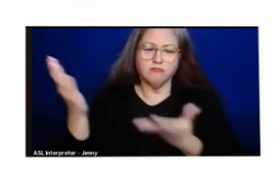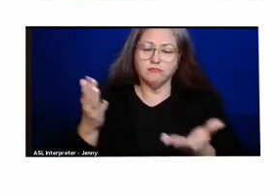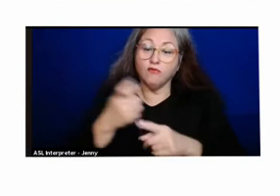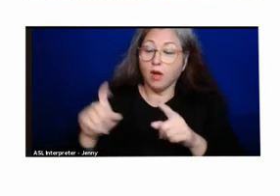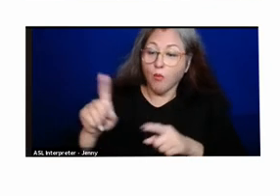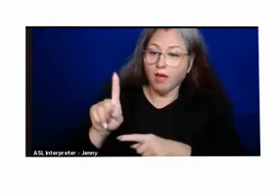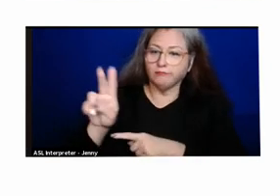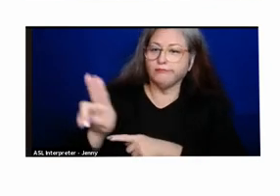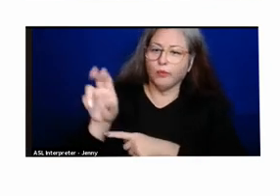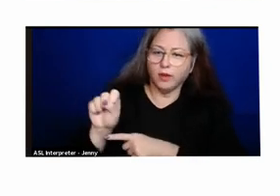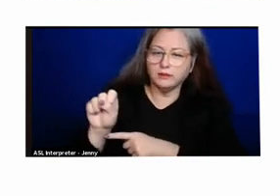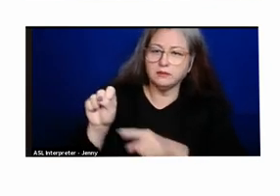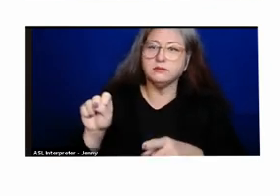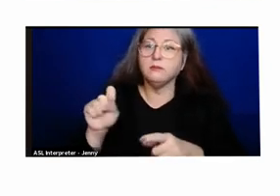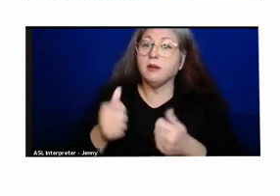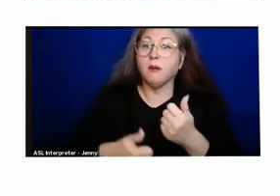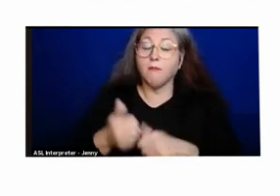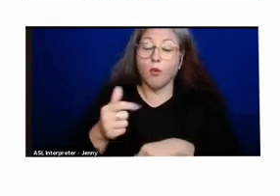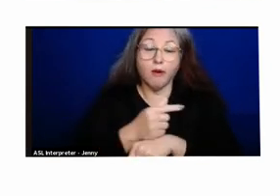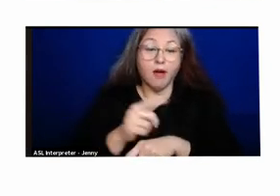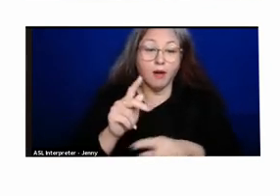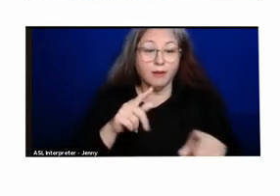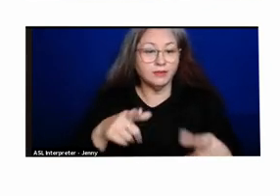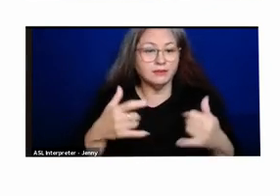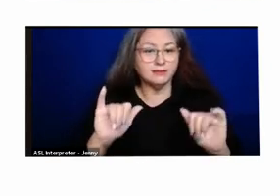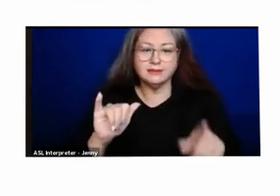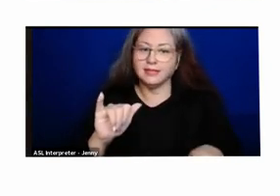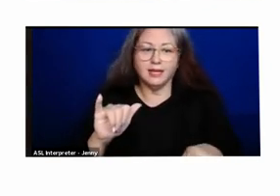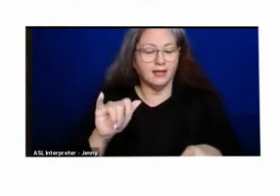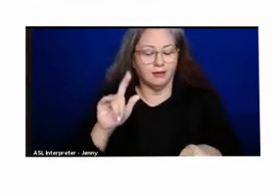States. And yet most Ghanaians still prioritize